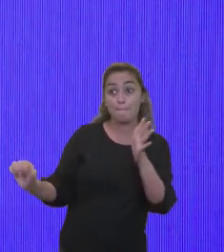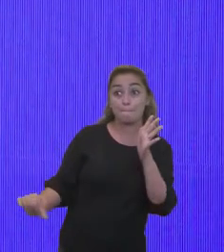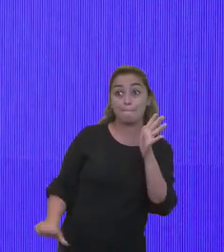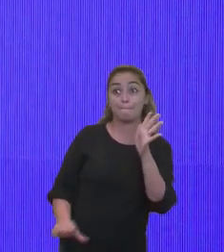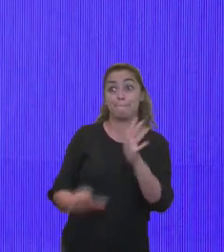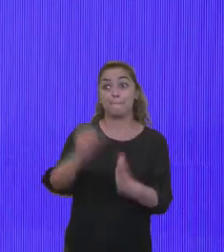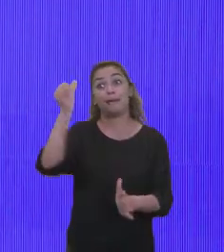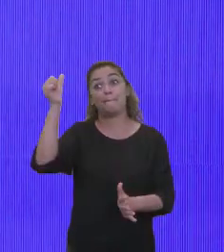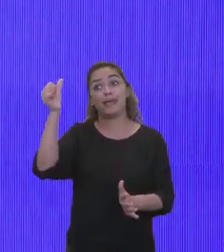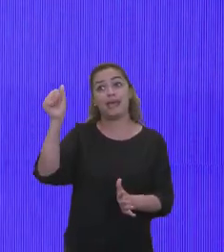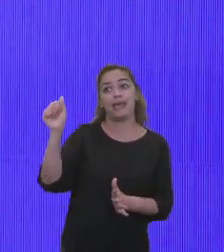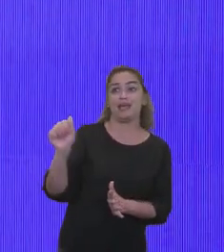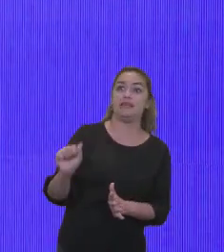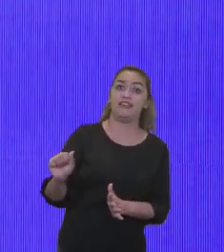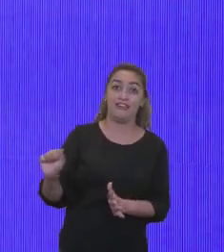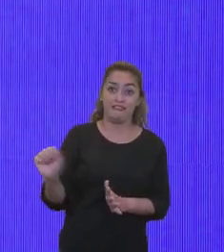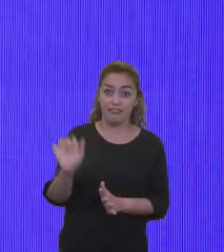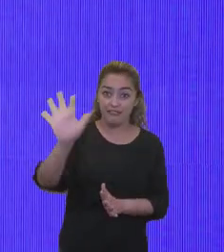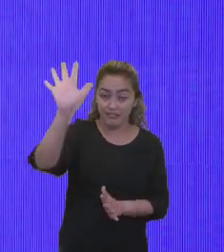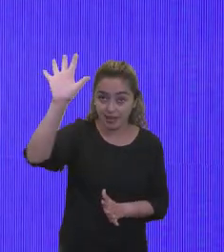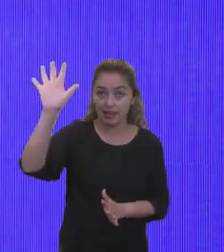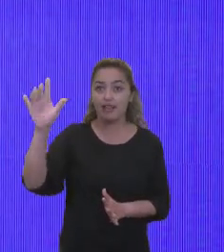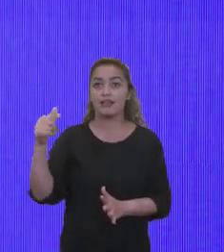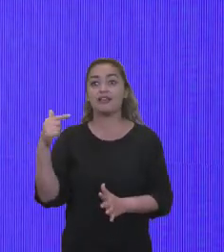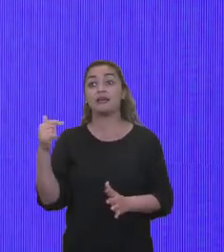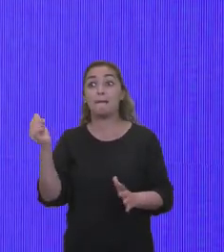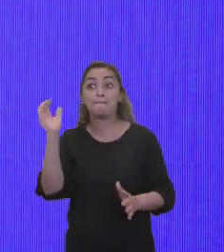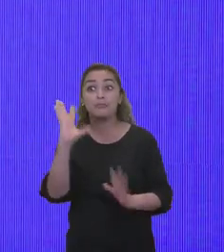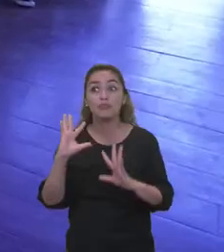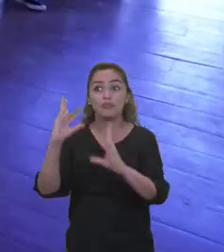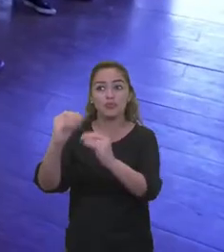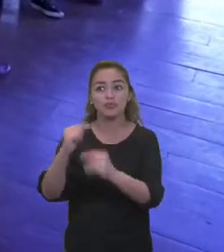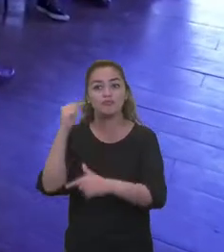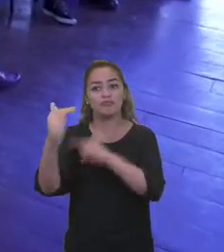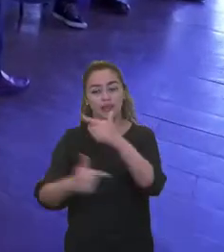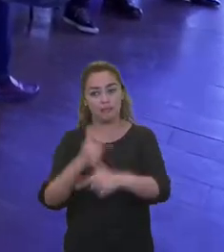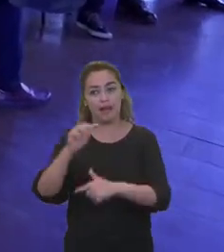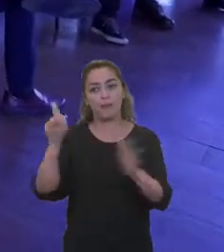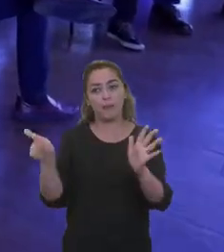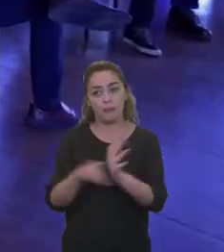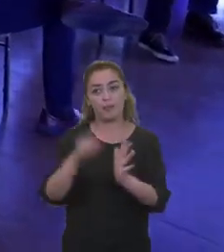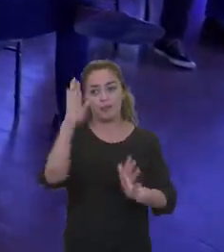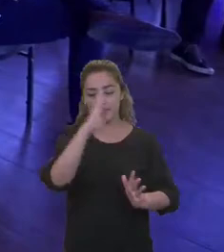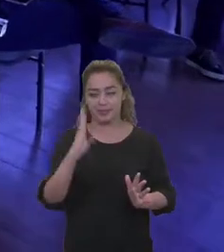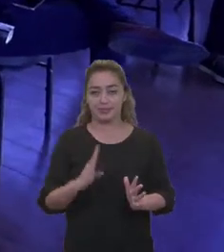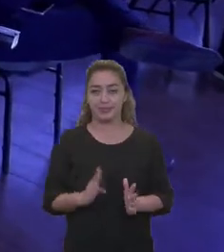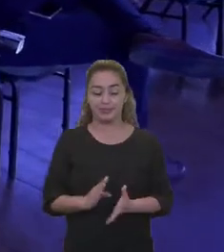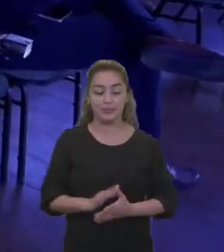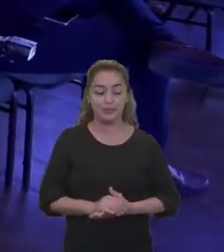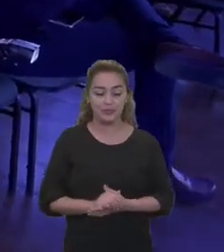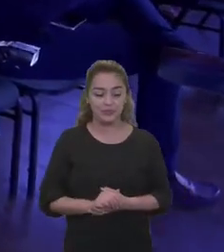we're going to have the first full employment slum in Brazil.